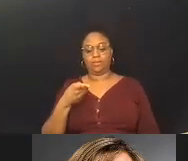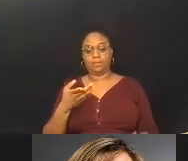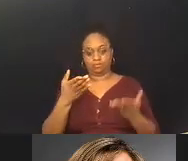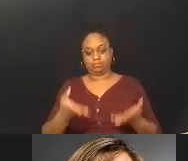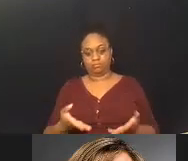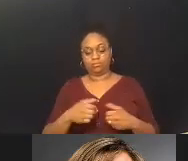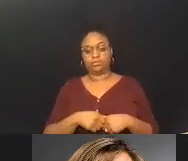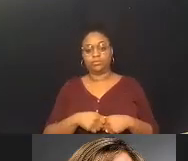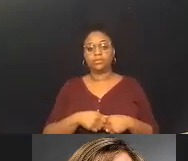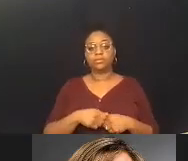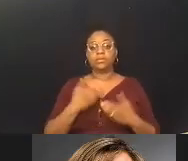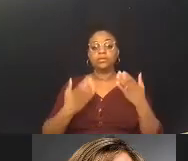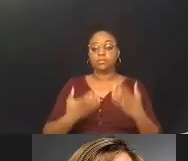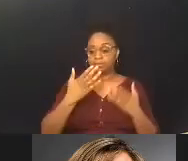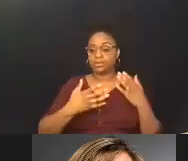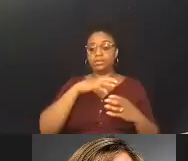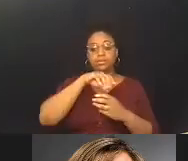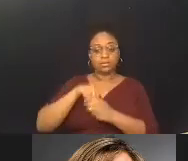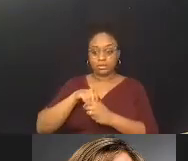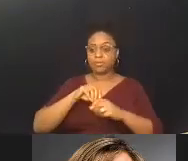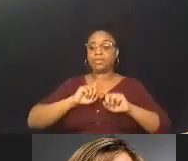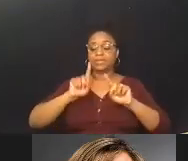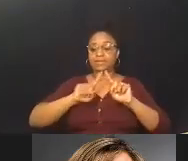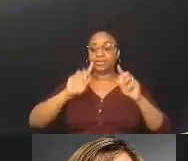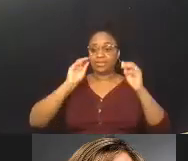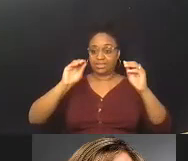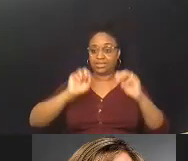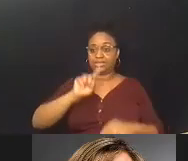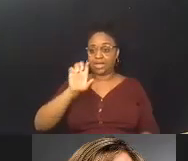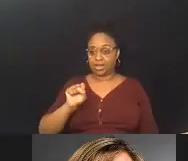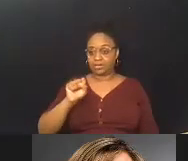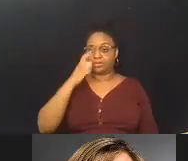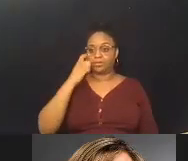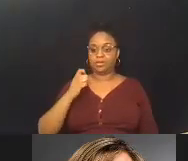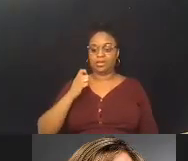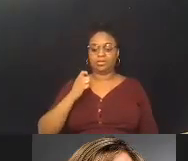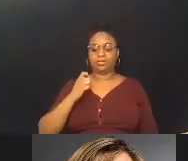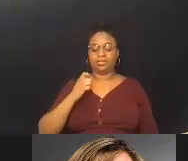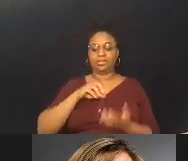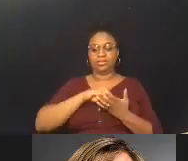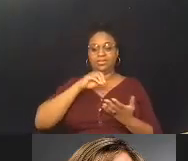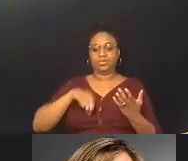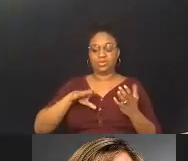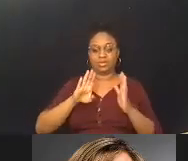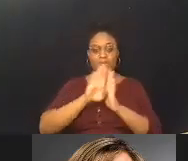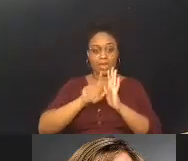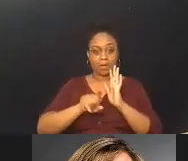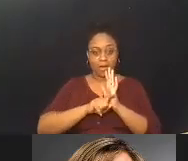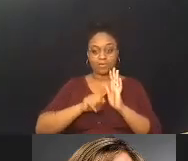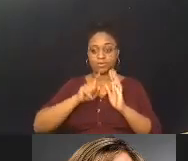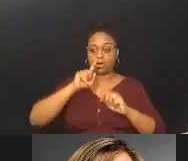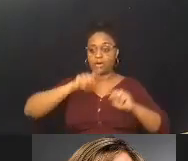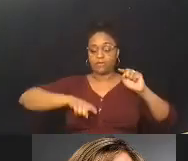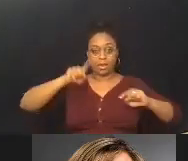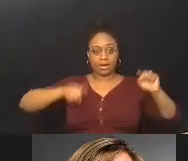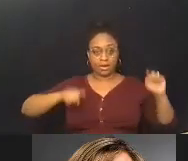Maybe incorporating different teaching styles, because our backgrounds definitely depend on how we, our